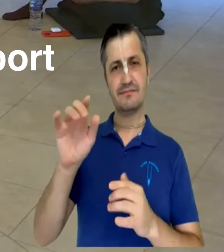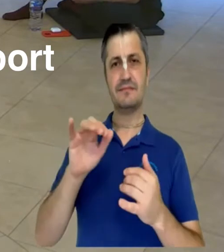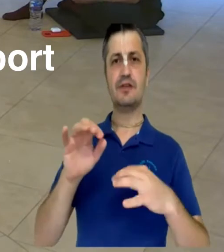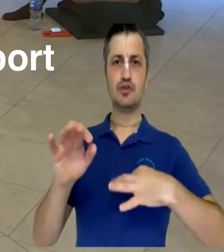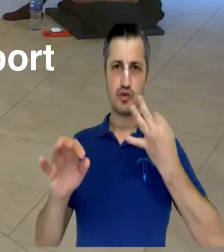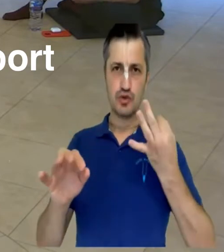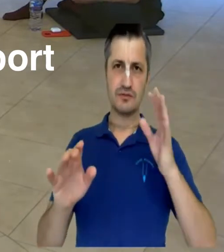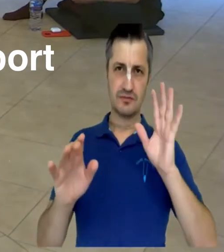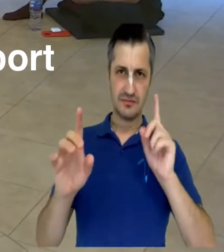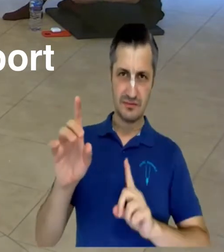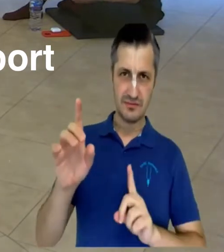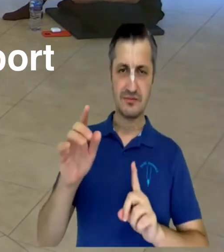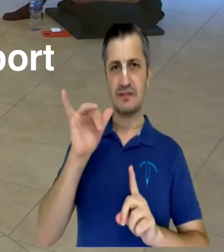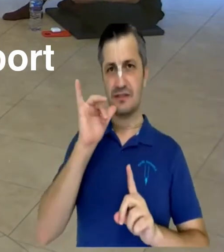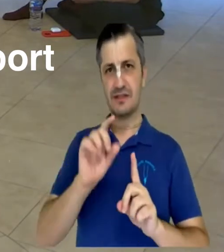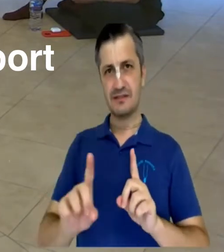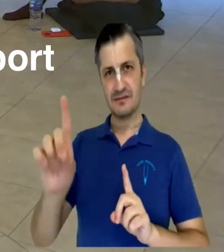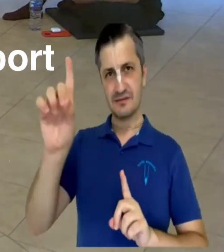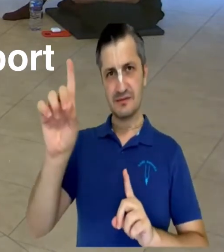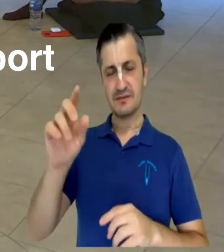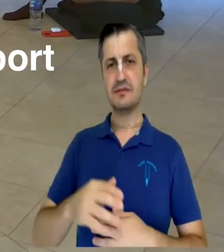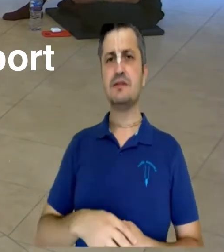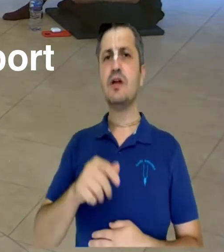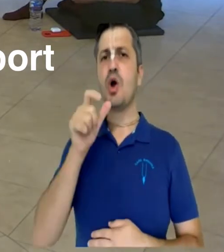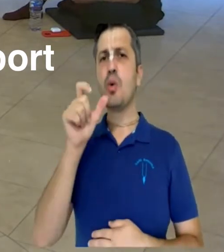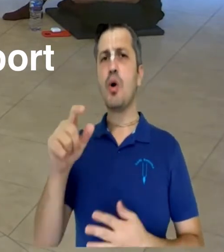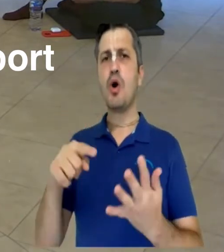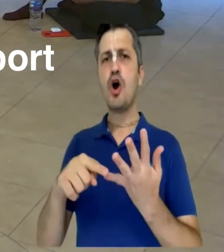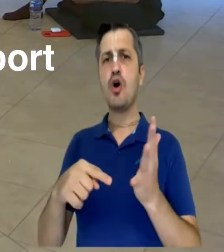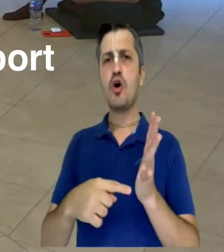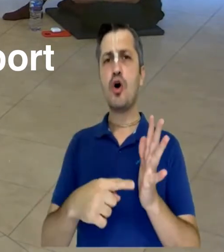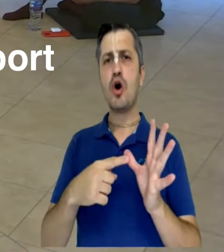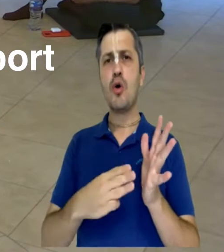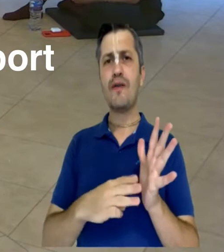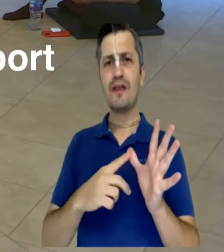very significant. No one can surpass the Supreme Personality of Godhead.